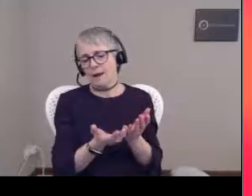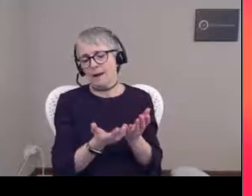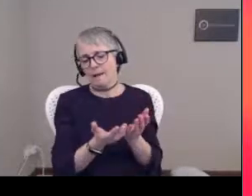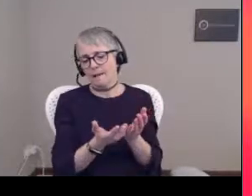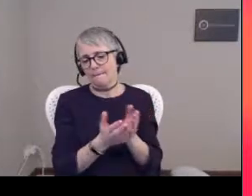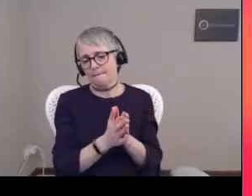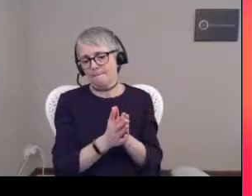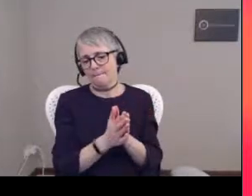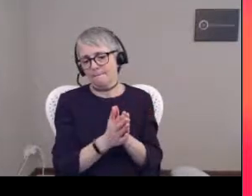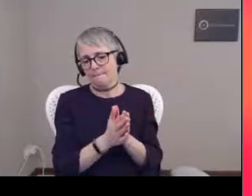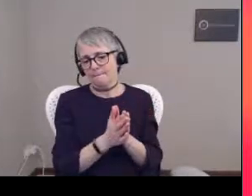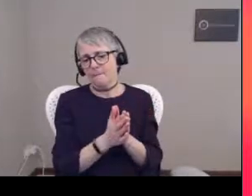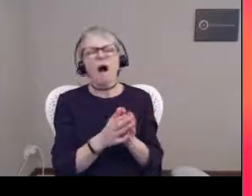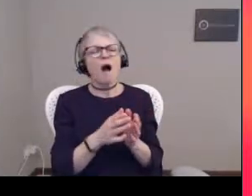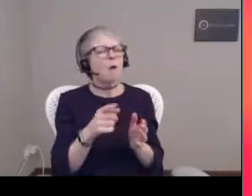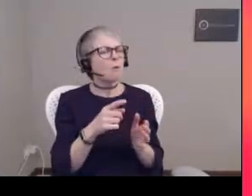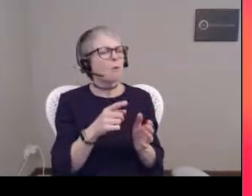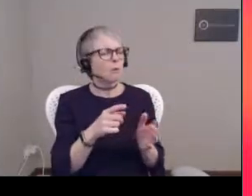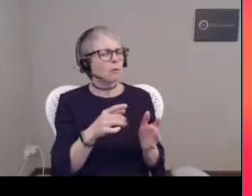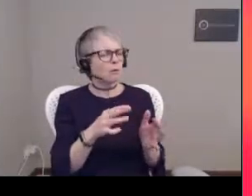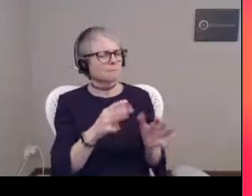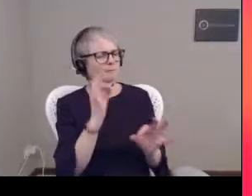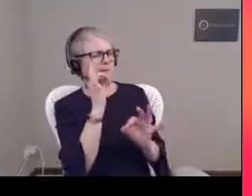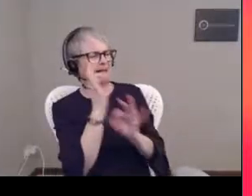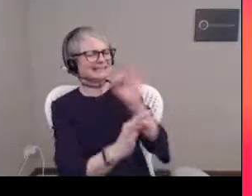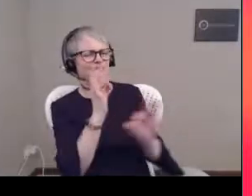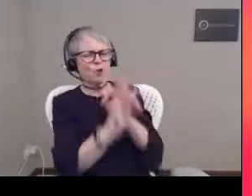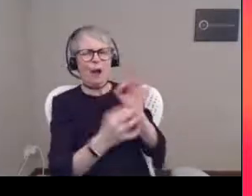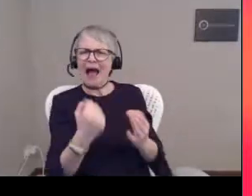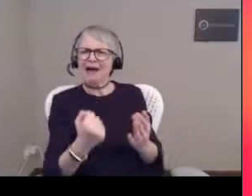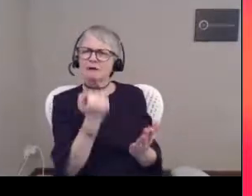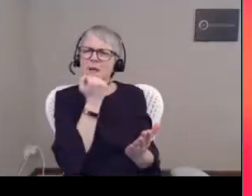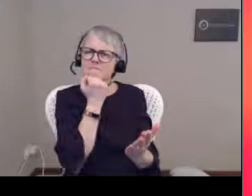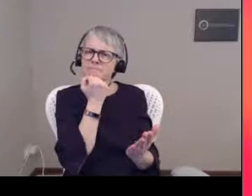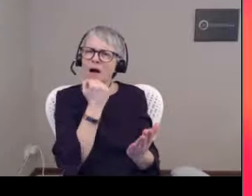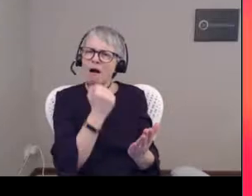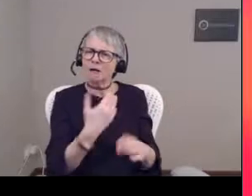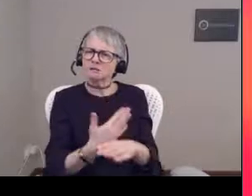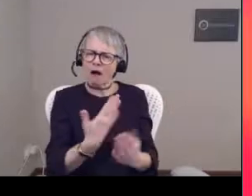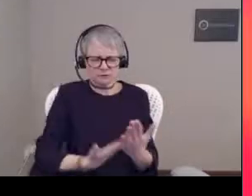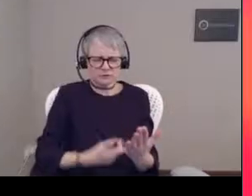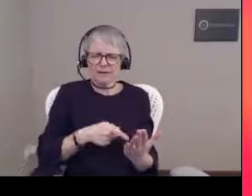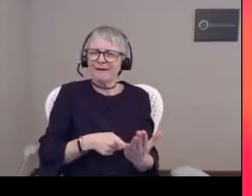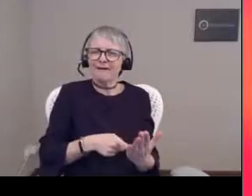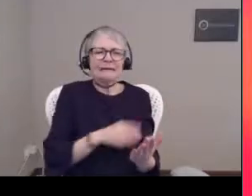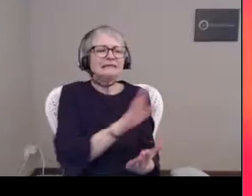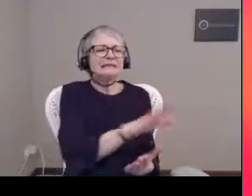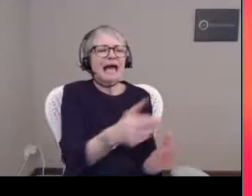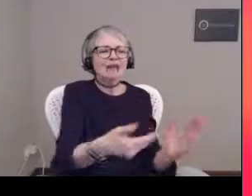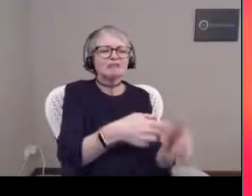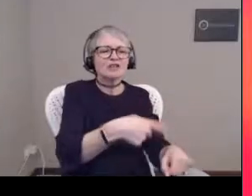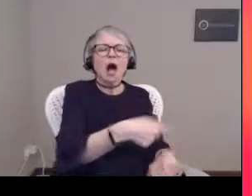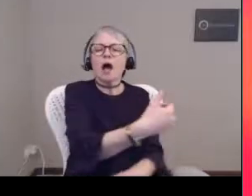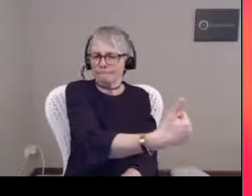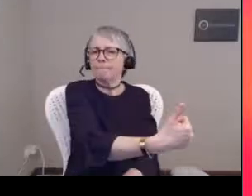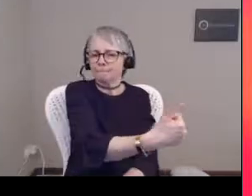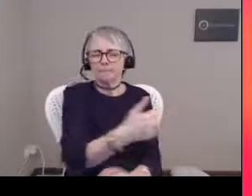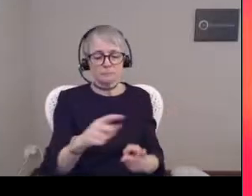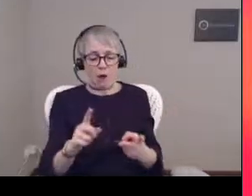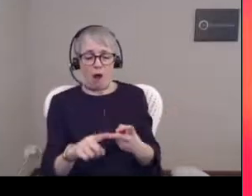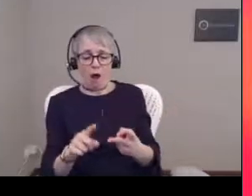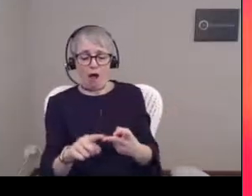sort of numerical tasks we did at the end, and also needed one of the tasks sent the night before. So